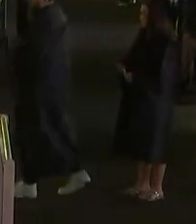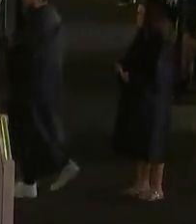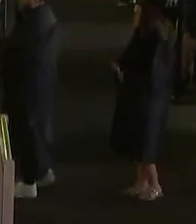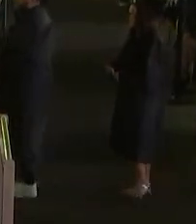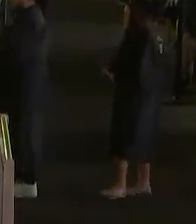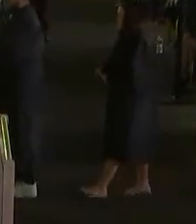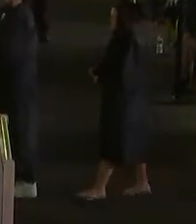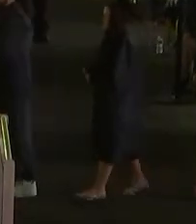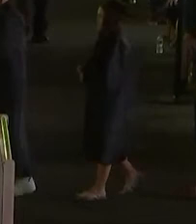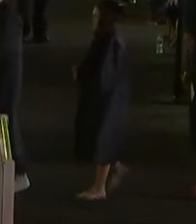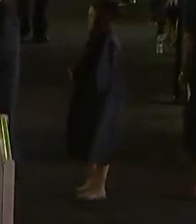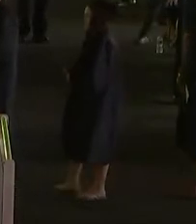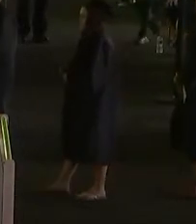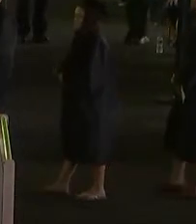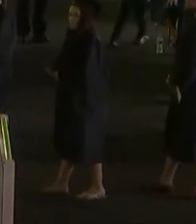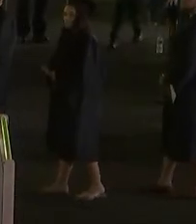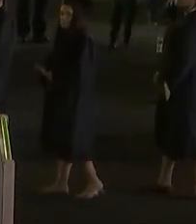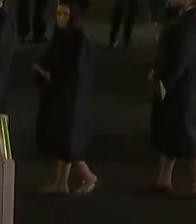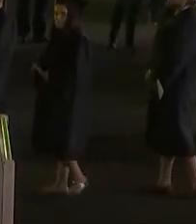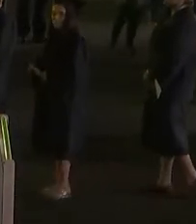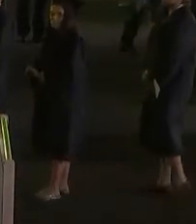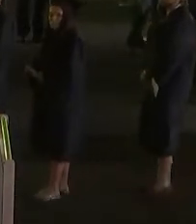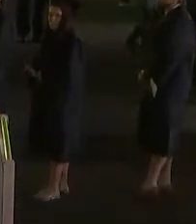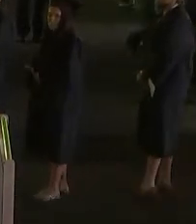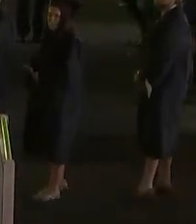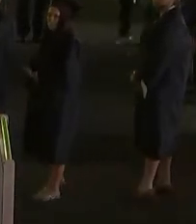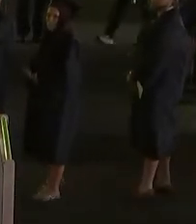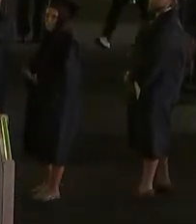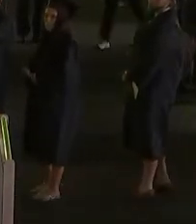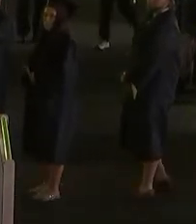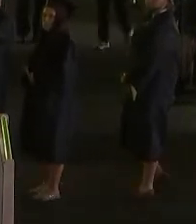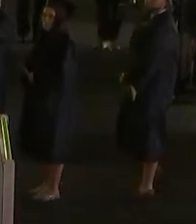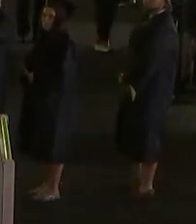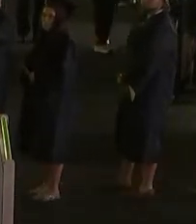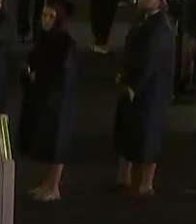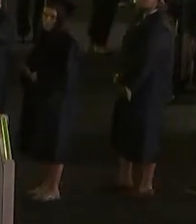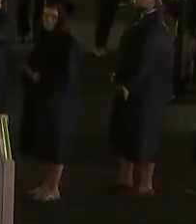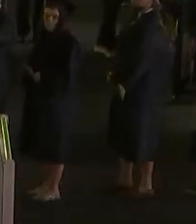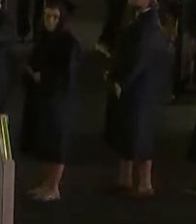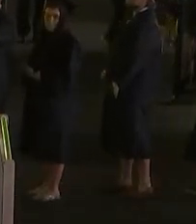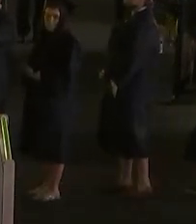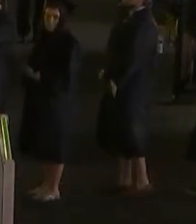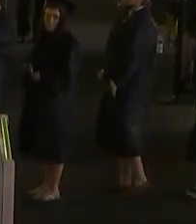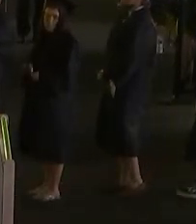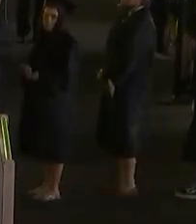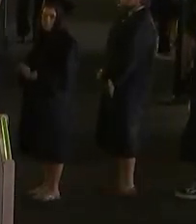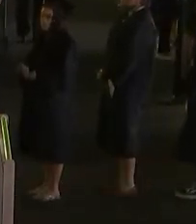I am pleased to announce the graduates of Fire Science Technology.